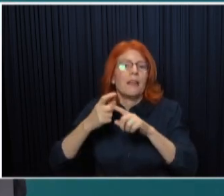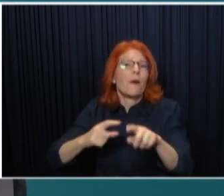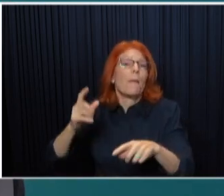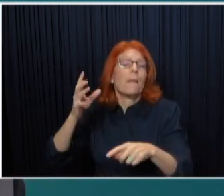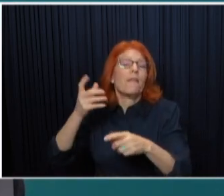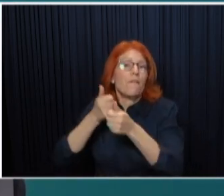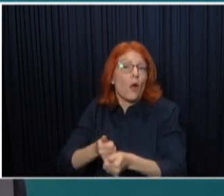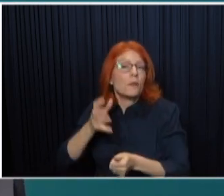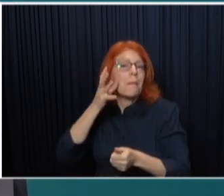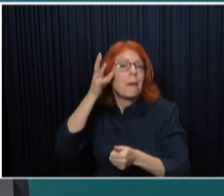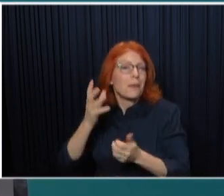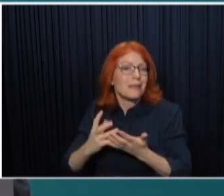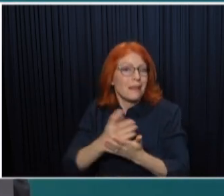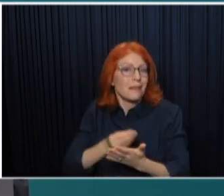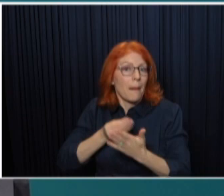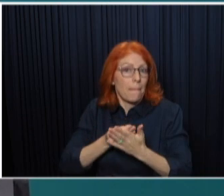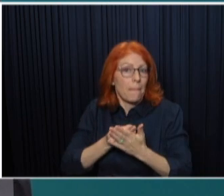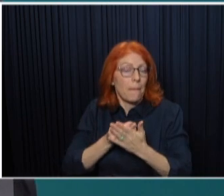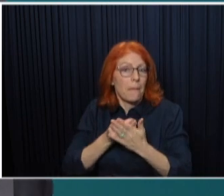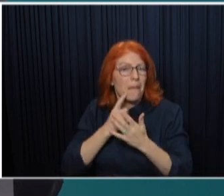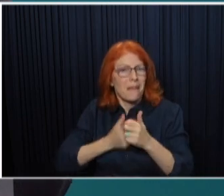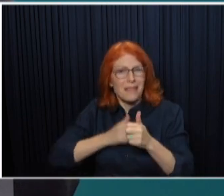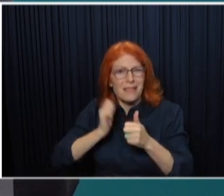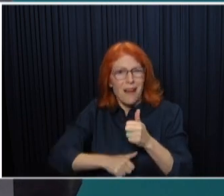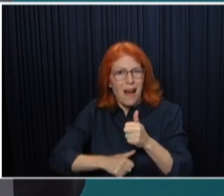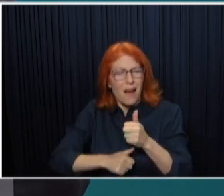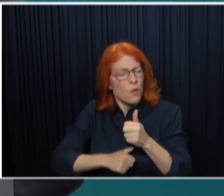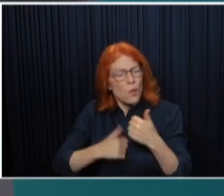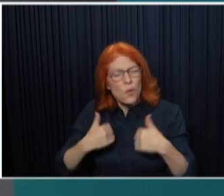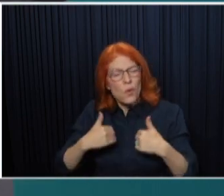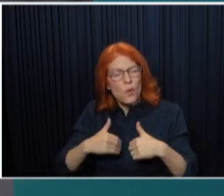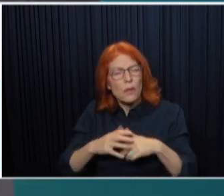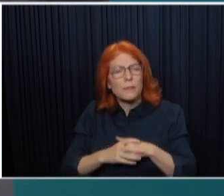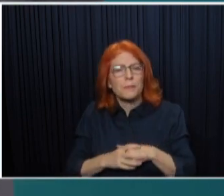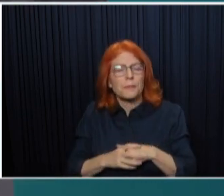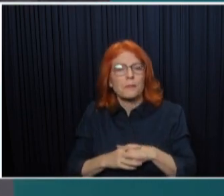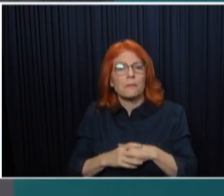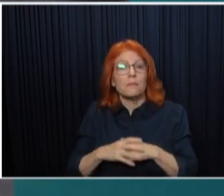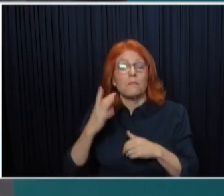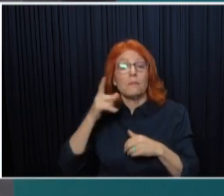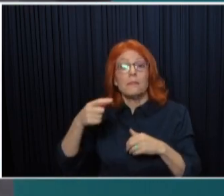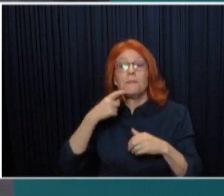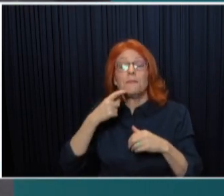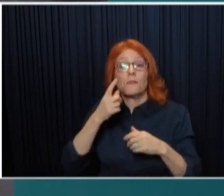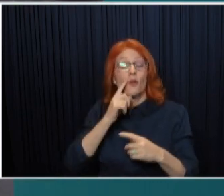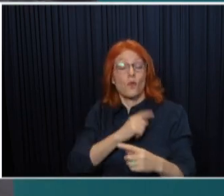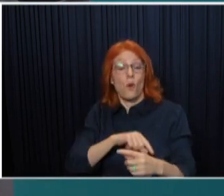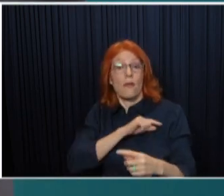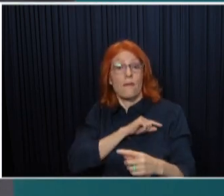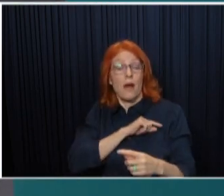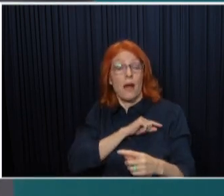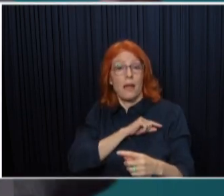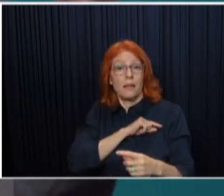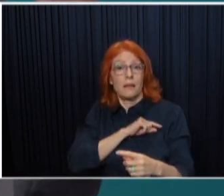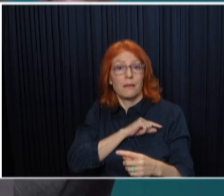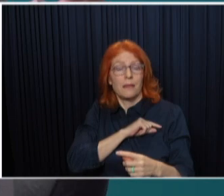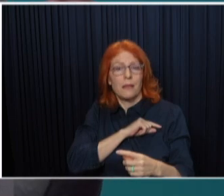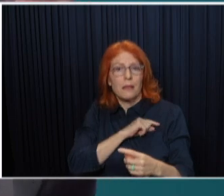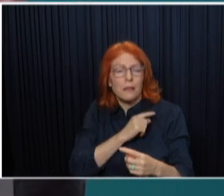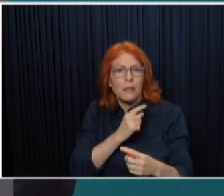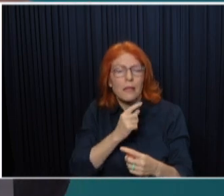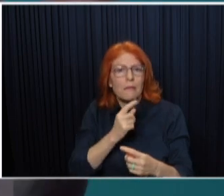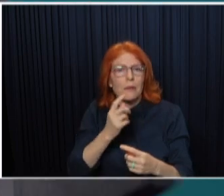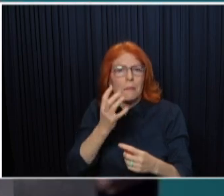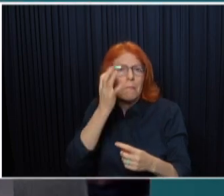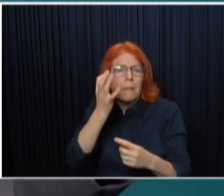income. That's a really tough pill, because what they say you're qualified for, you're barely making